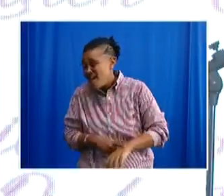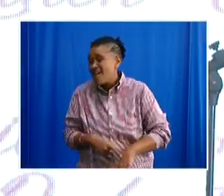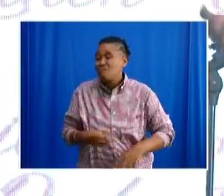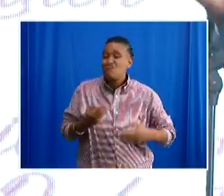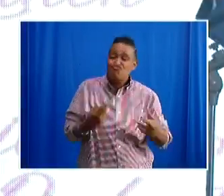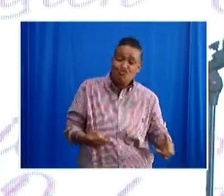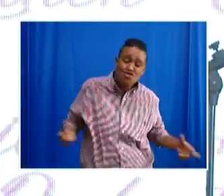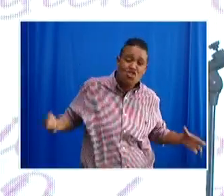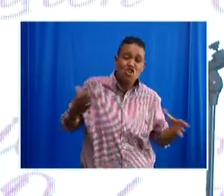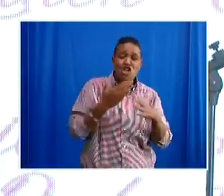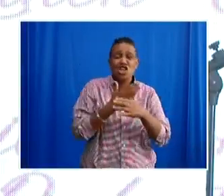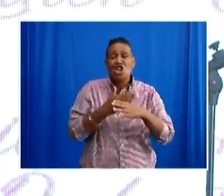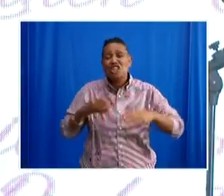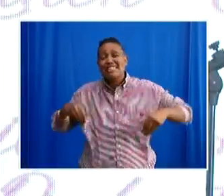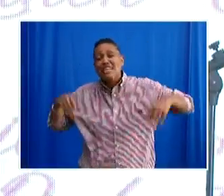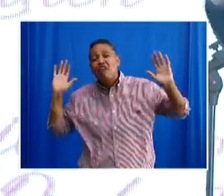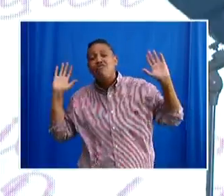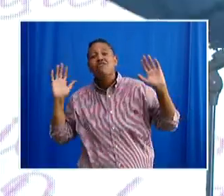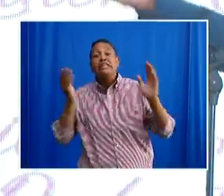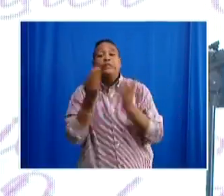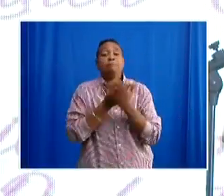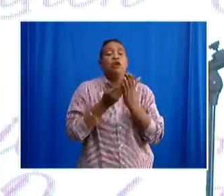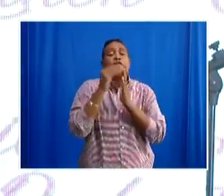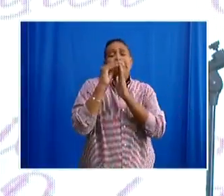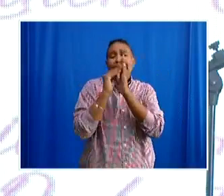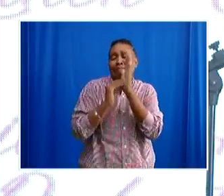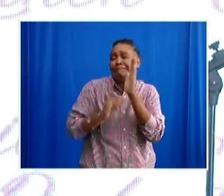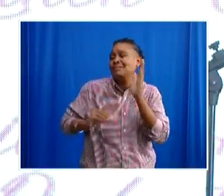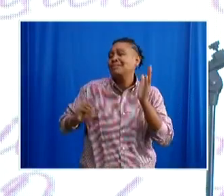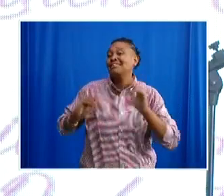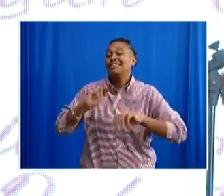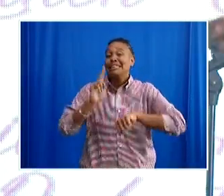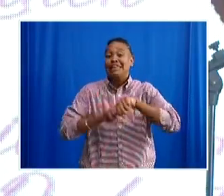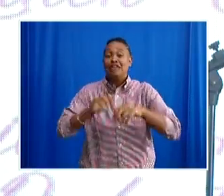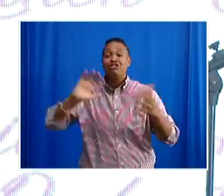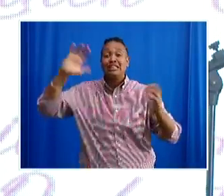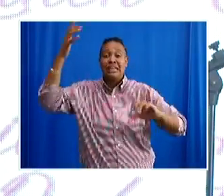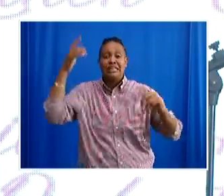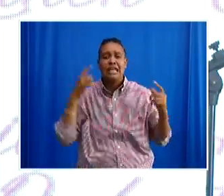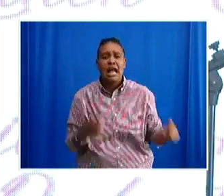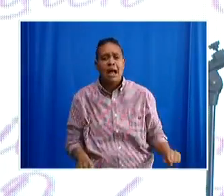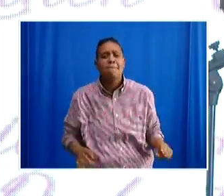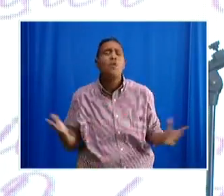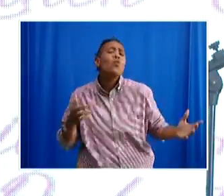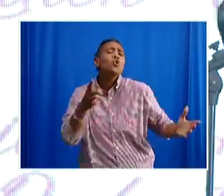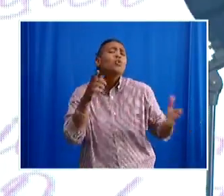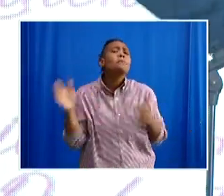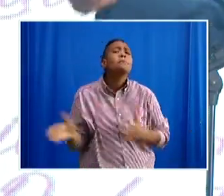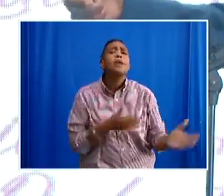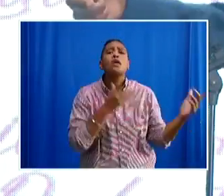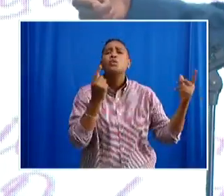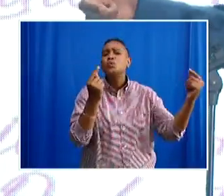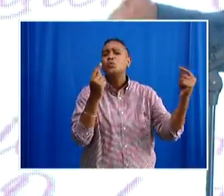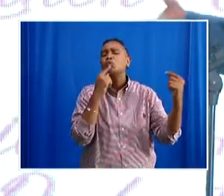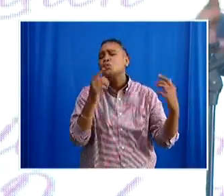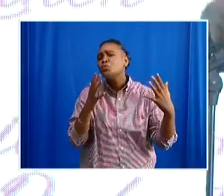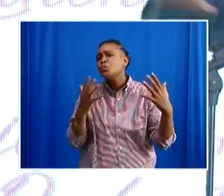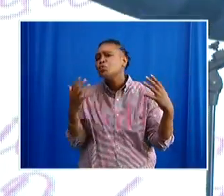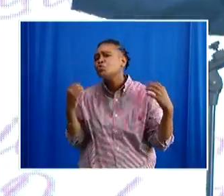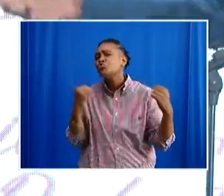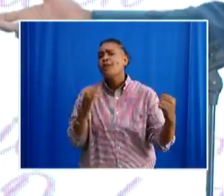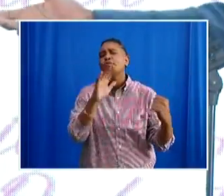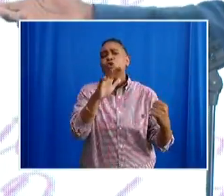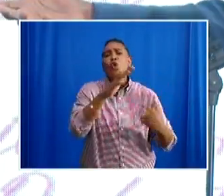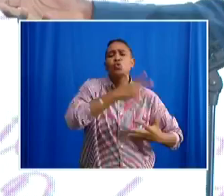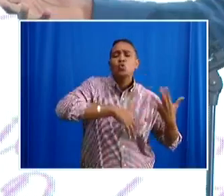sacrifice, put a budget together, natural disaster event comes, and what you're planning to do to strengthen your